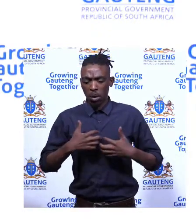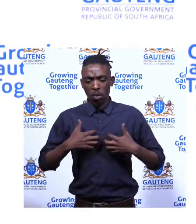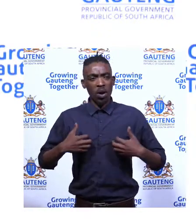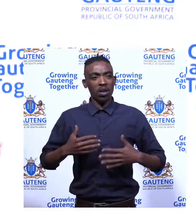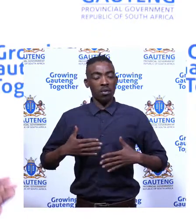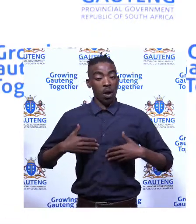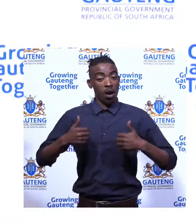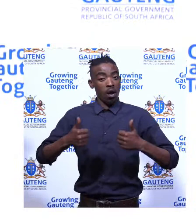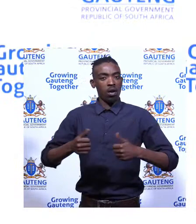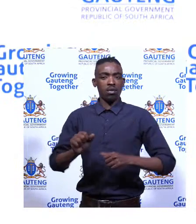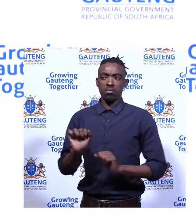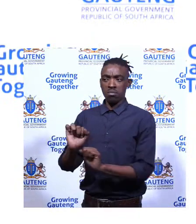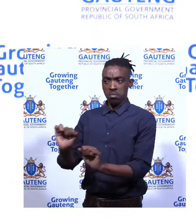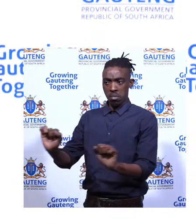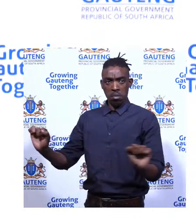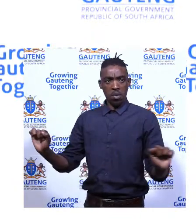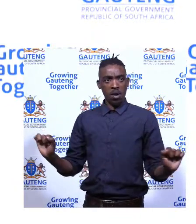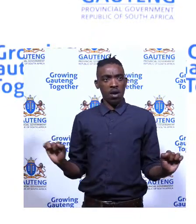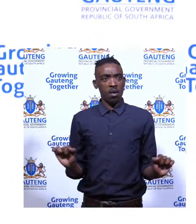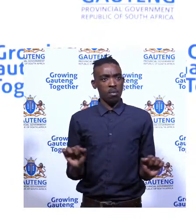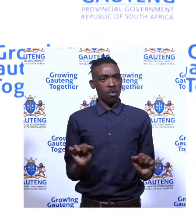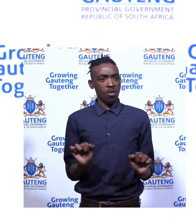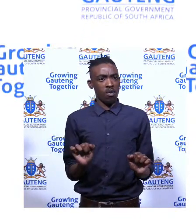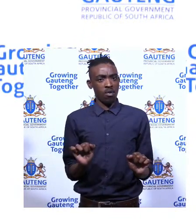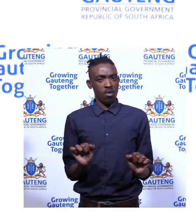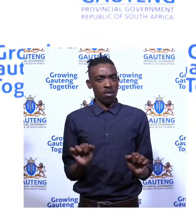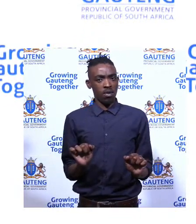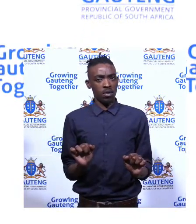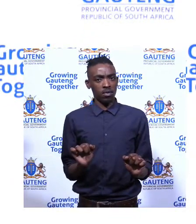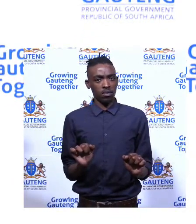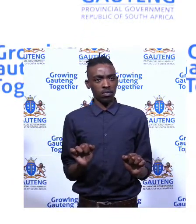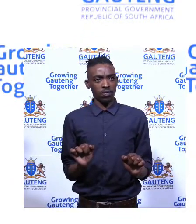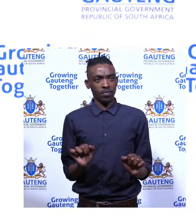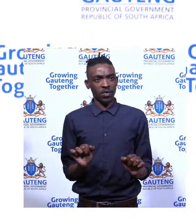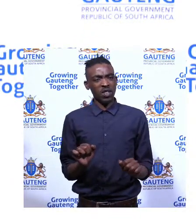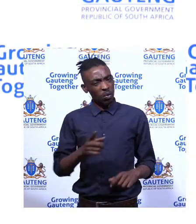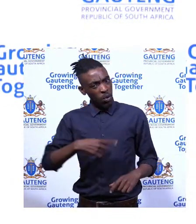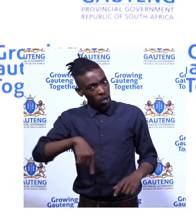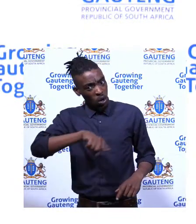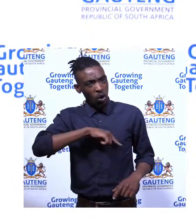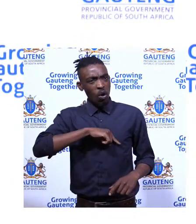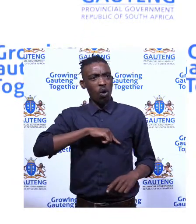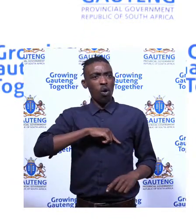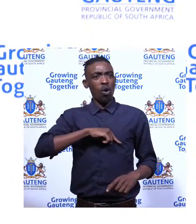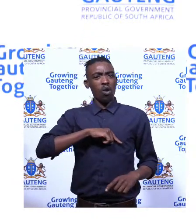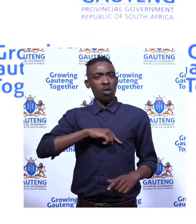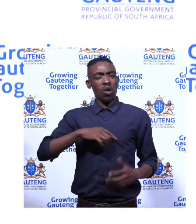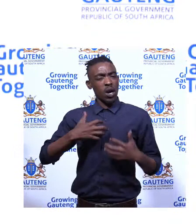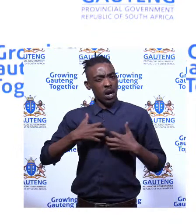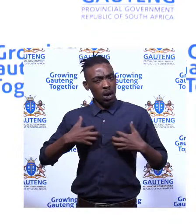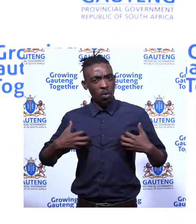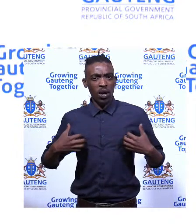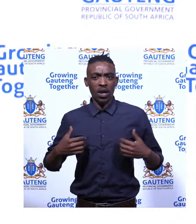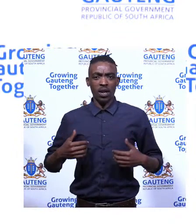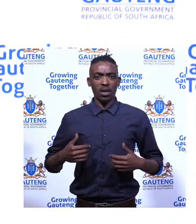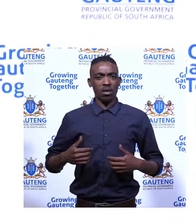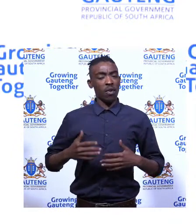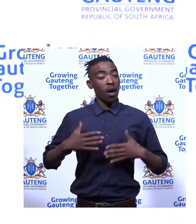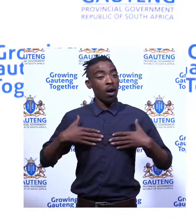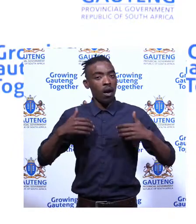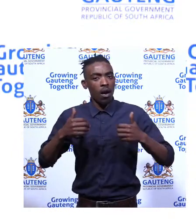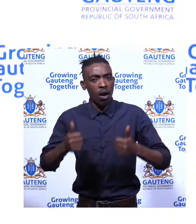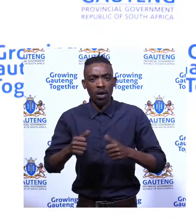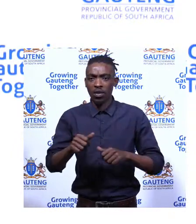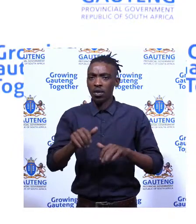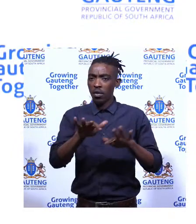who worry about the jobs. So all of us are worrying about the health of our people going through the